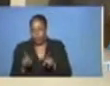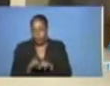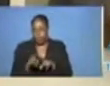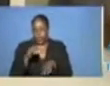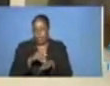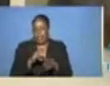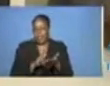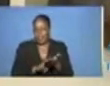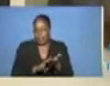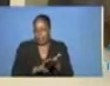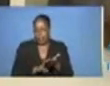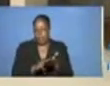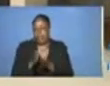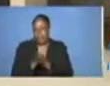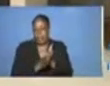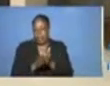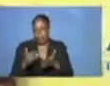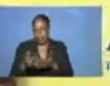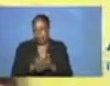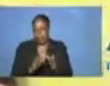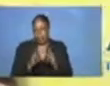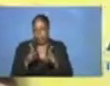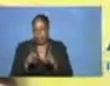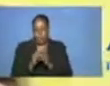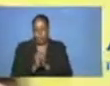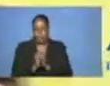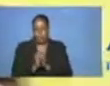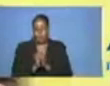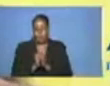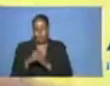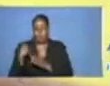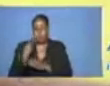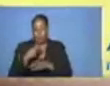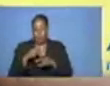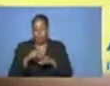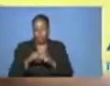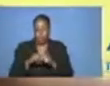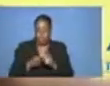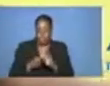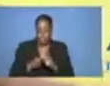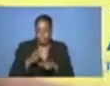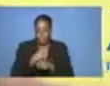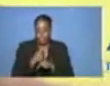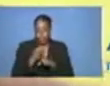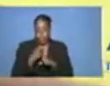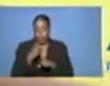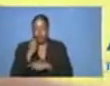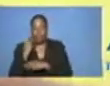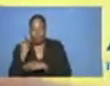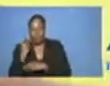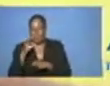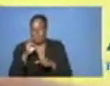signing and remain excited about the new opportunity. We started out manufacturing from at home,